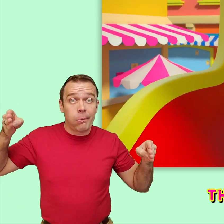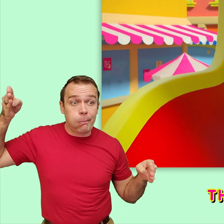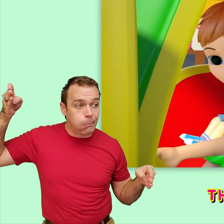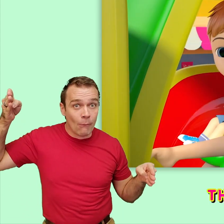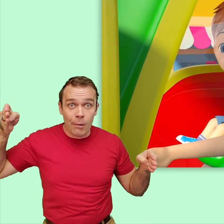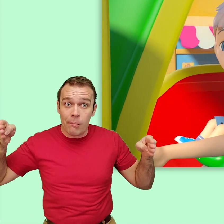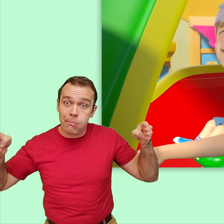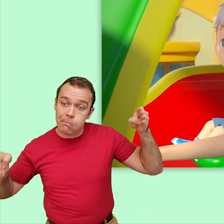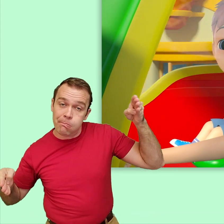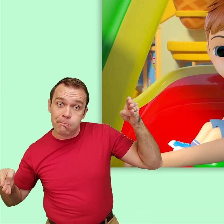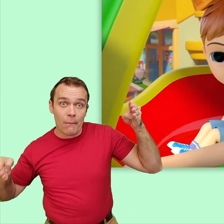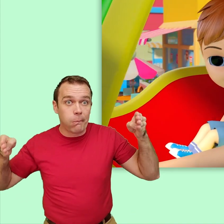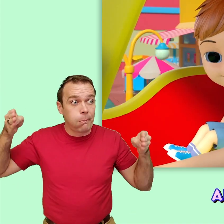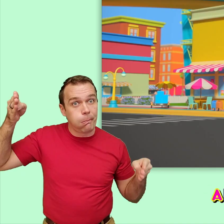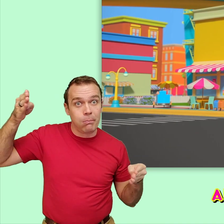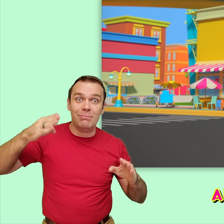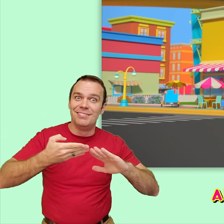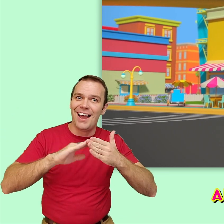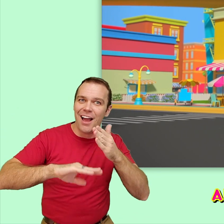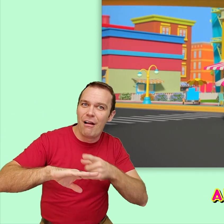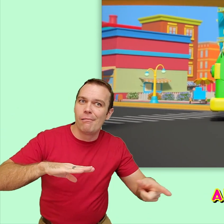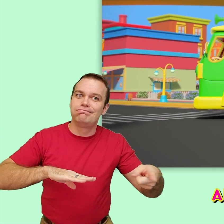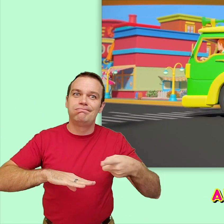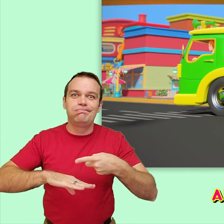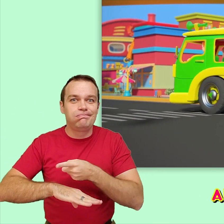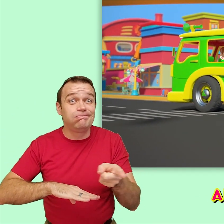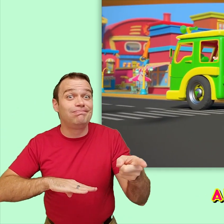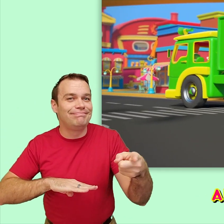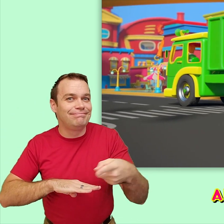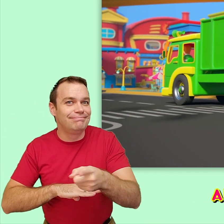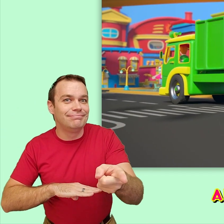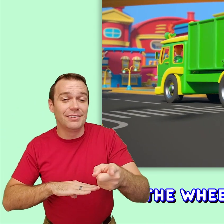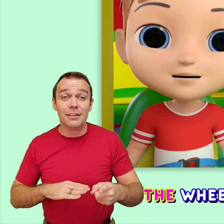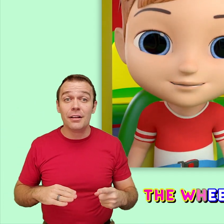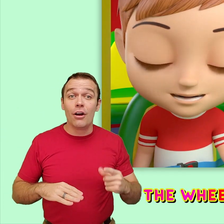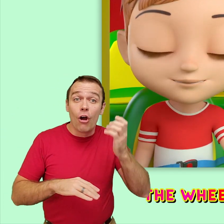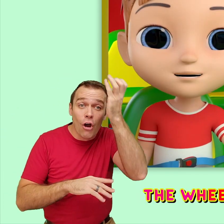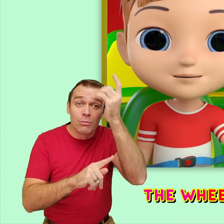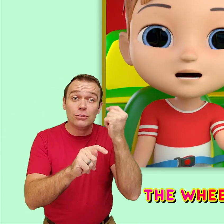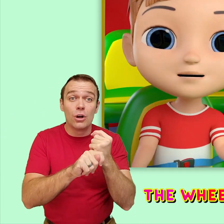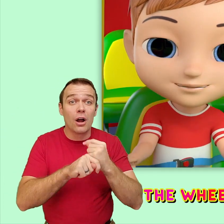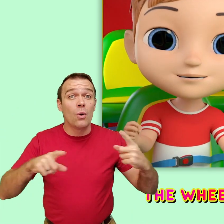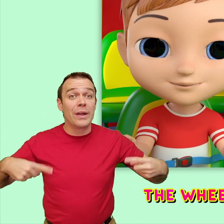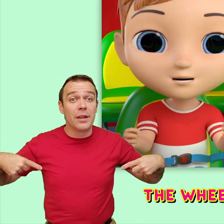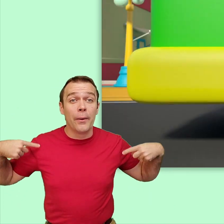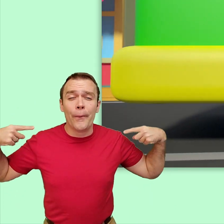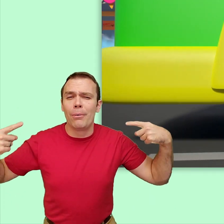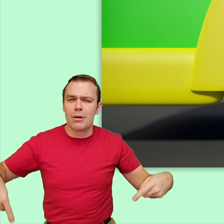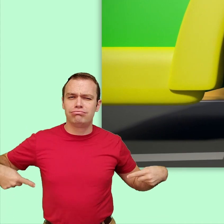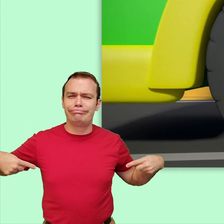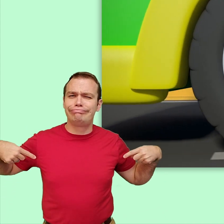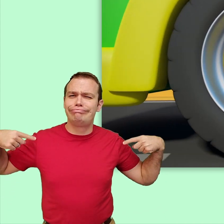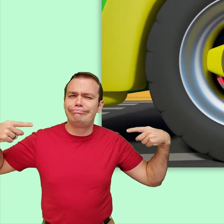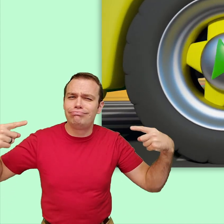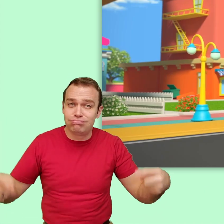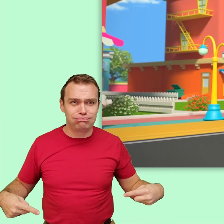garbage truck go up and down, all through the town. The wheels on the garbage truck go round